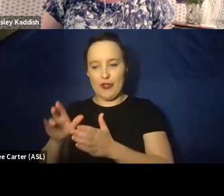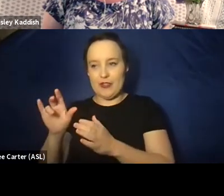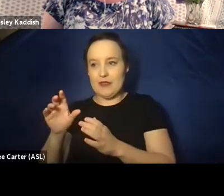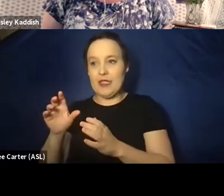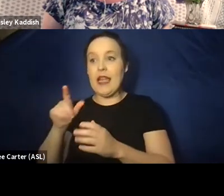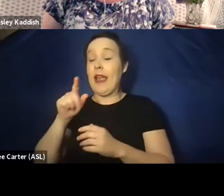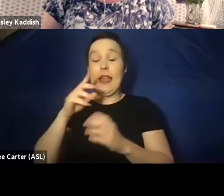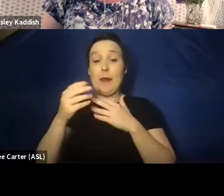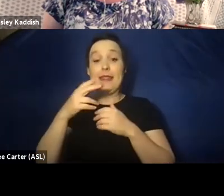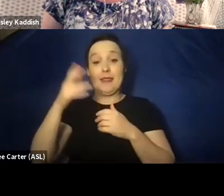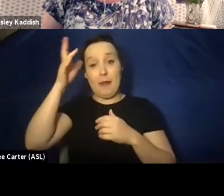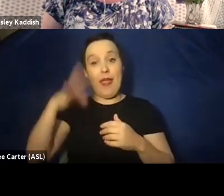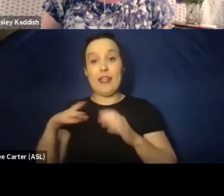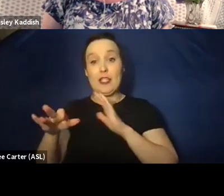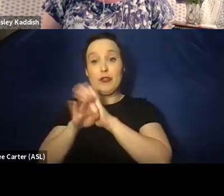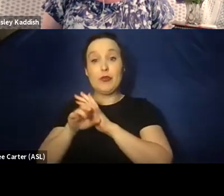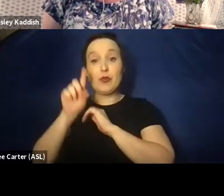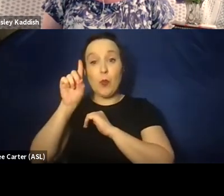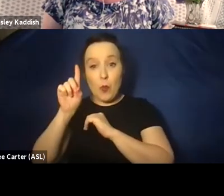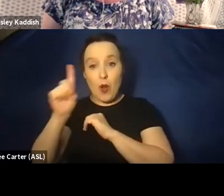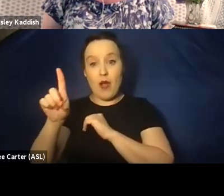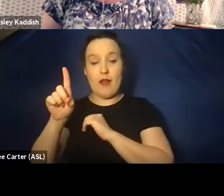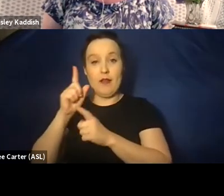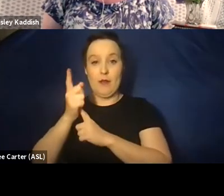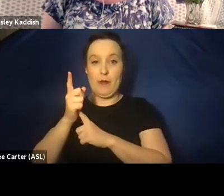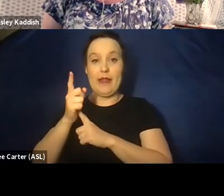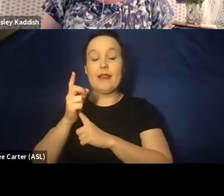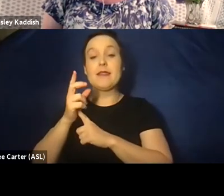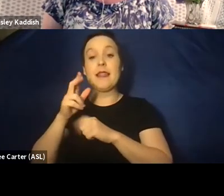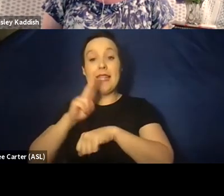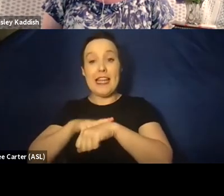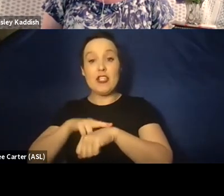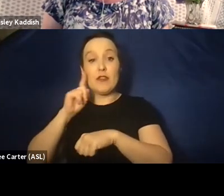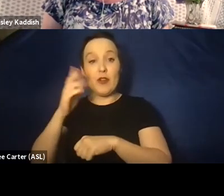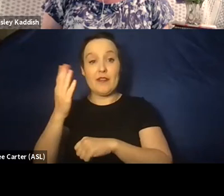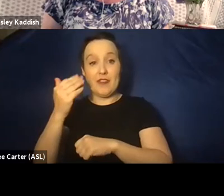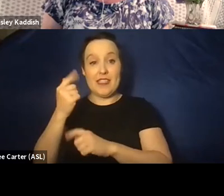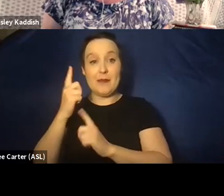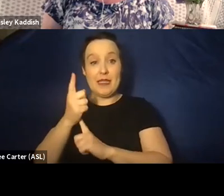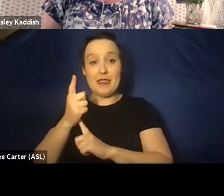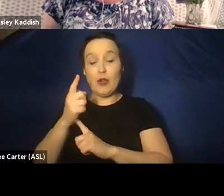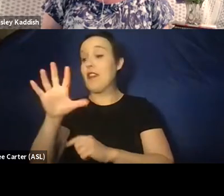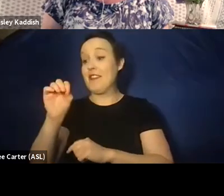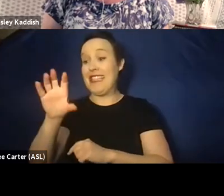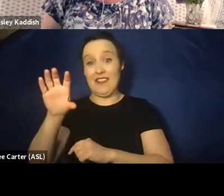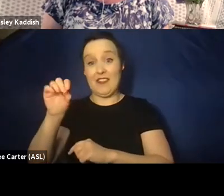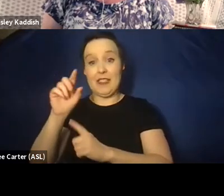unwavering nature for 50 minutes. So we basically played the same oscillating notes for 50 minutes.